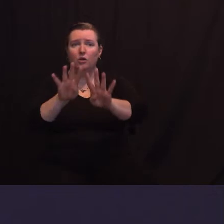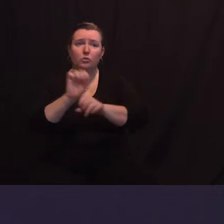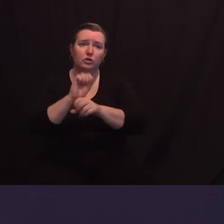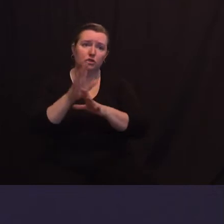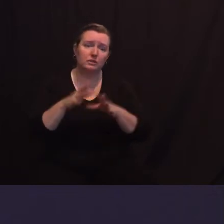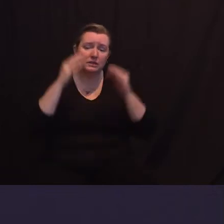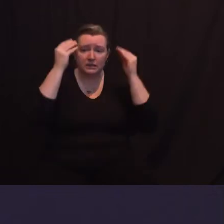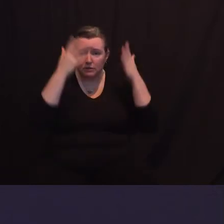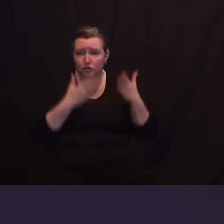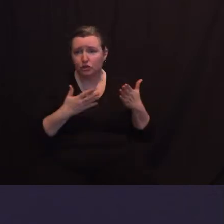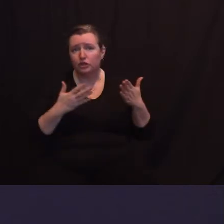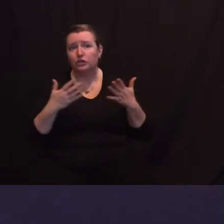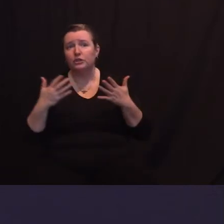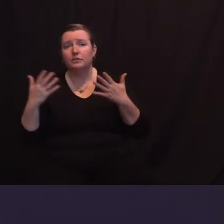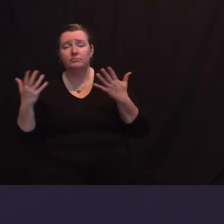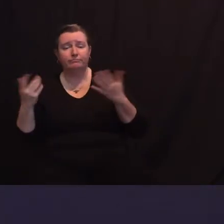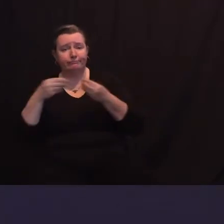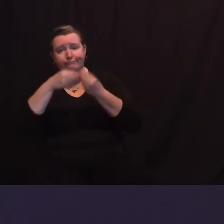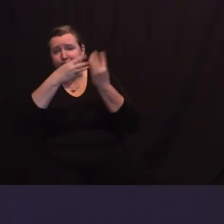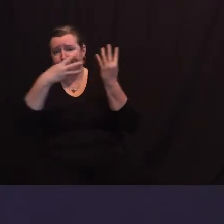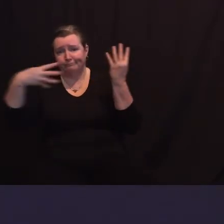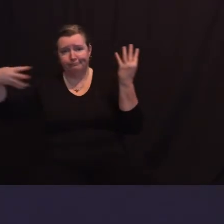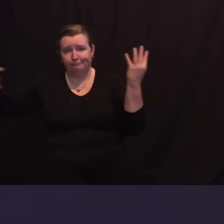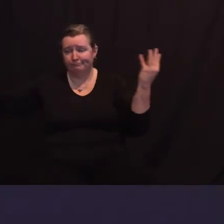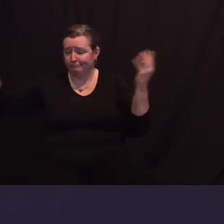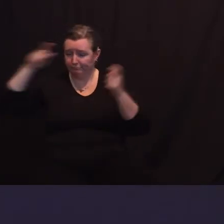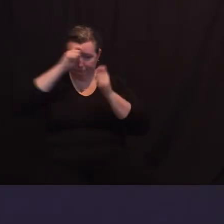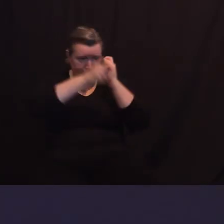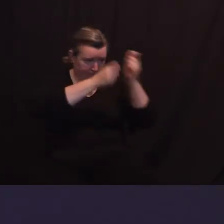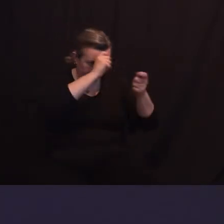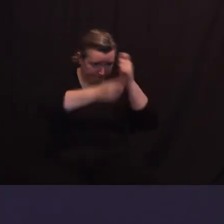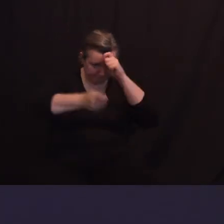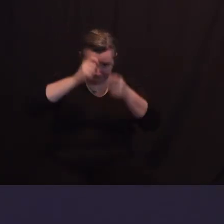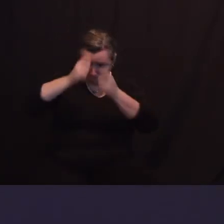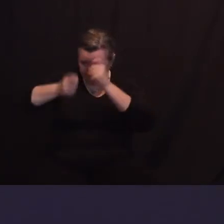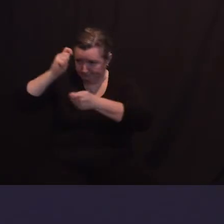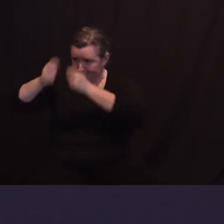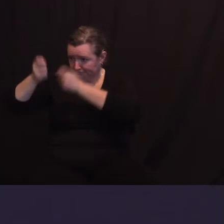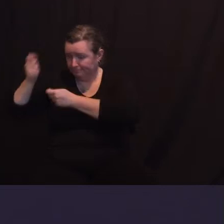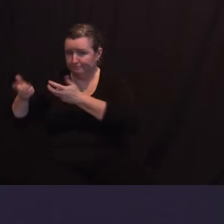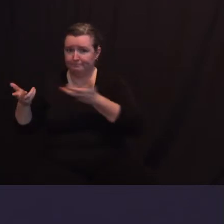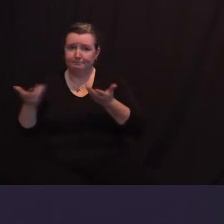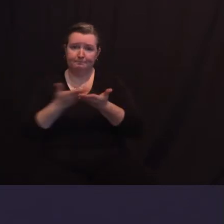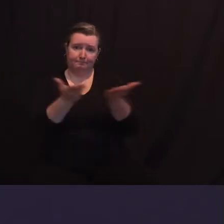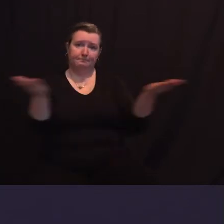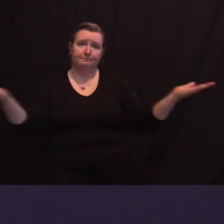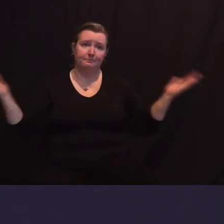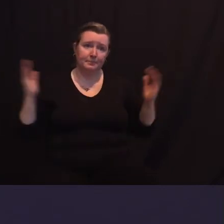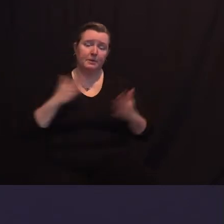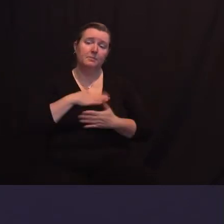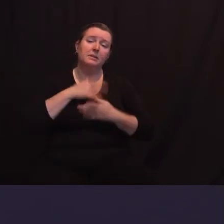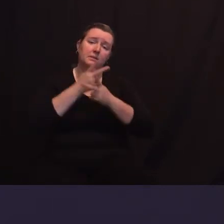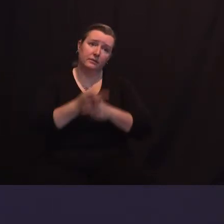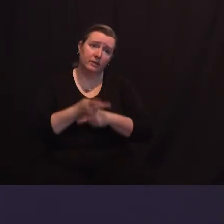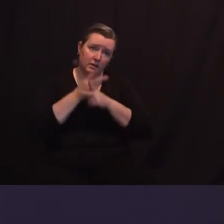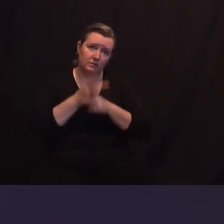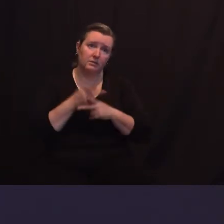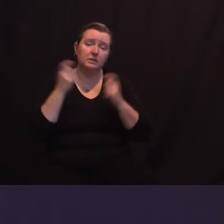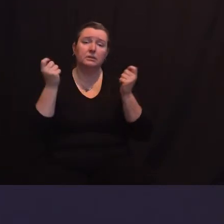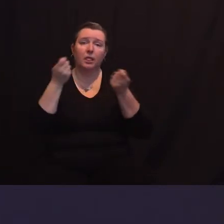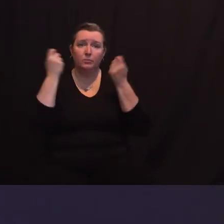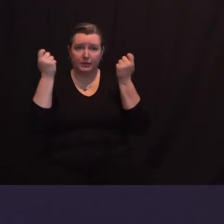whoever you are, our hat is off to you. Please be particularly careful as you celebrate the couple of